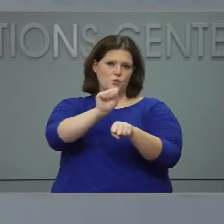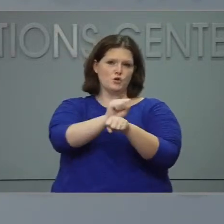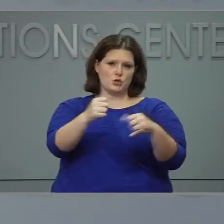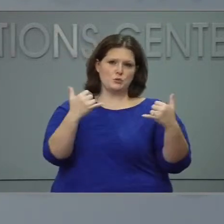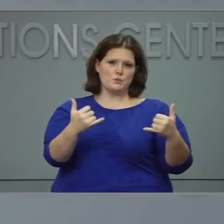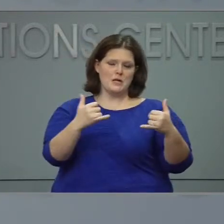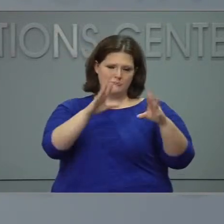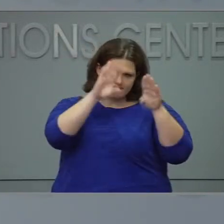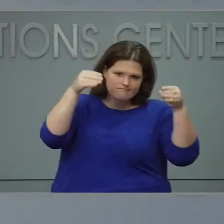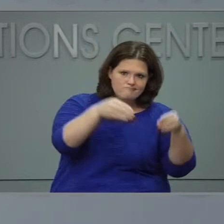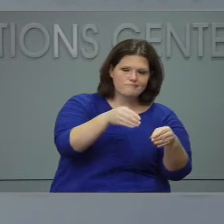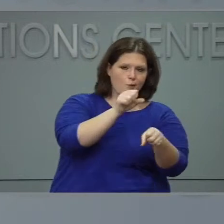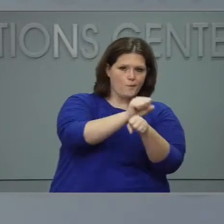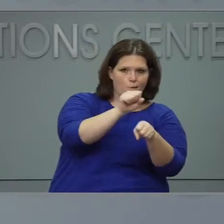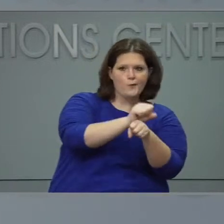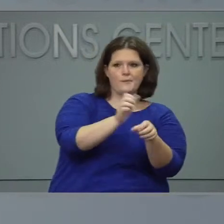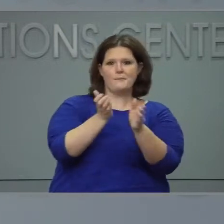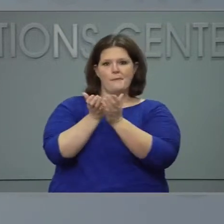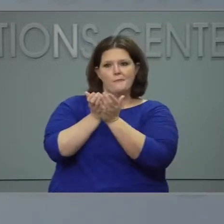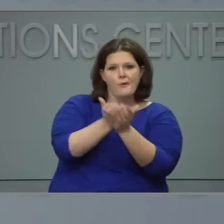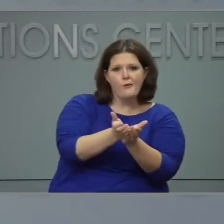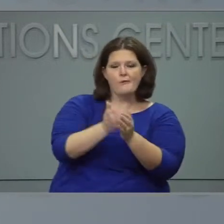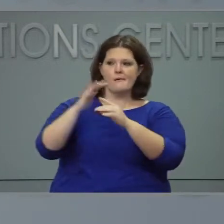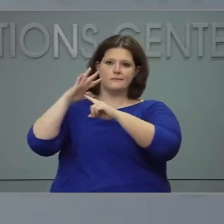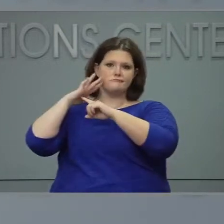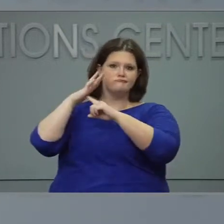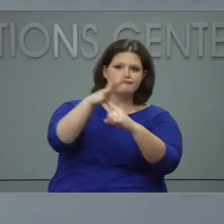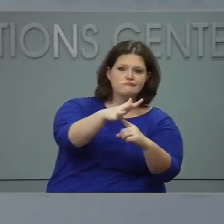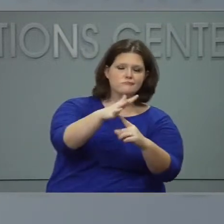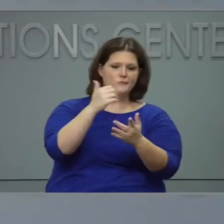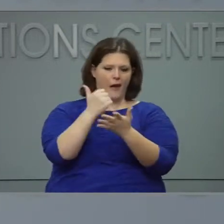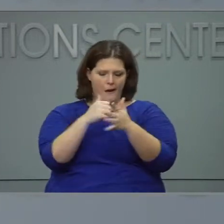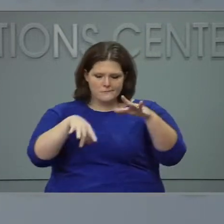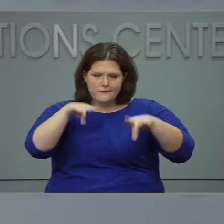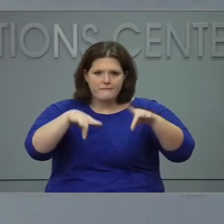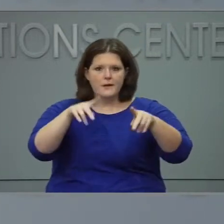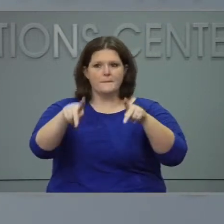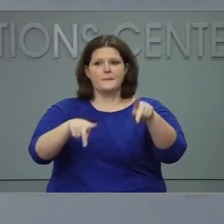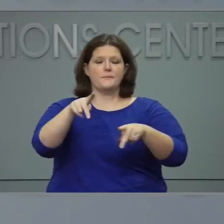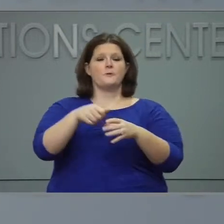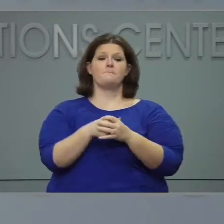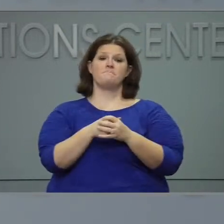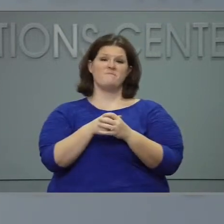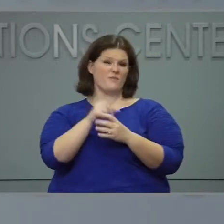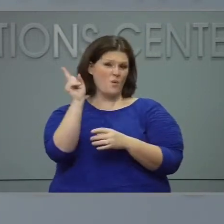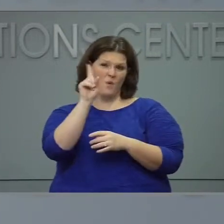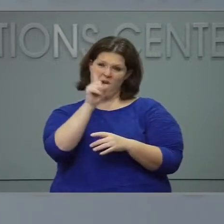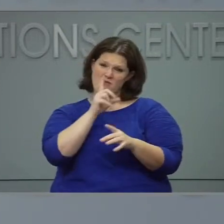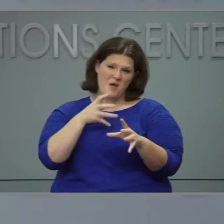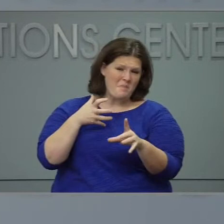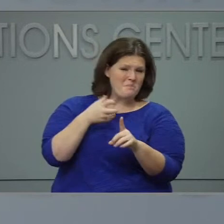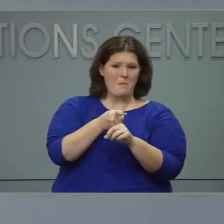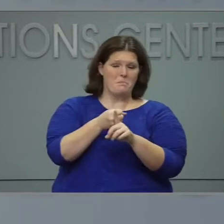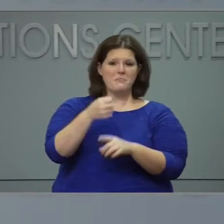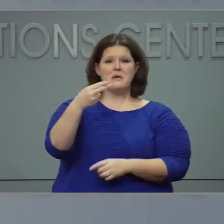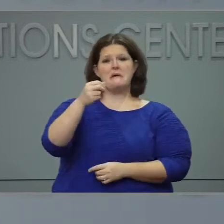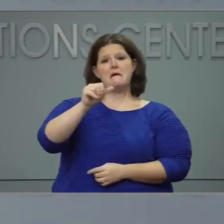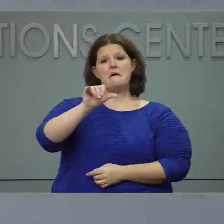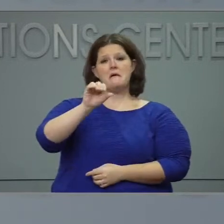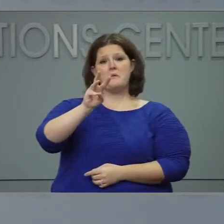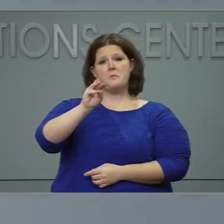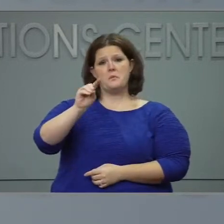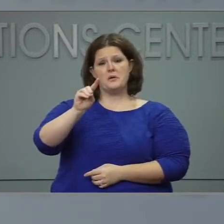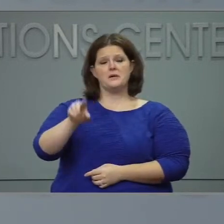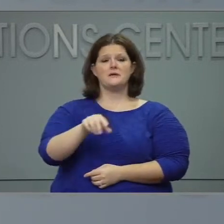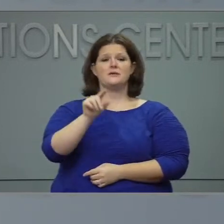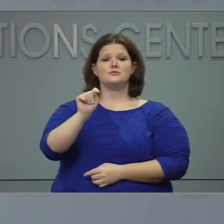operations by boat and aircraft. Haywood and Transylvania counties were especially hit hard, seeing as much